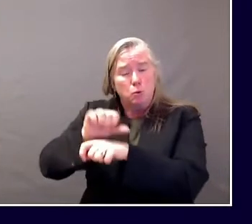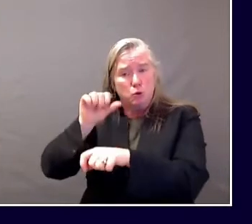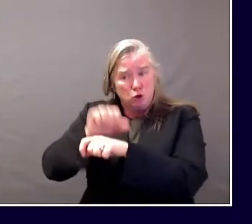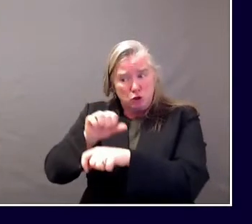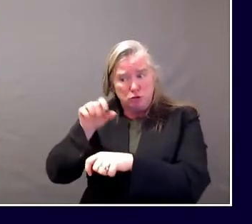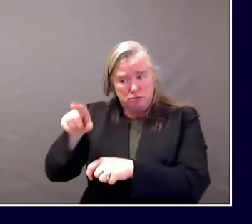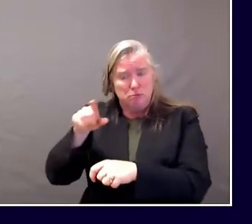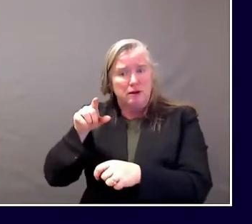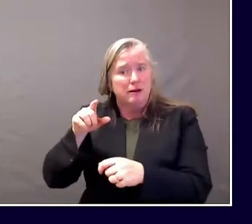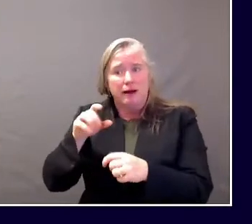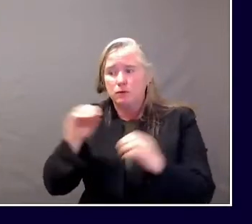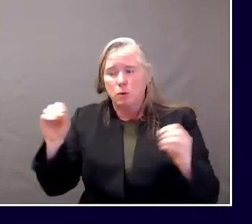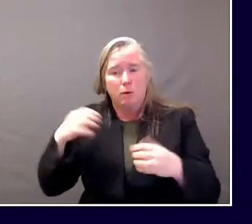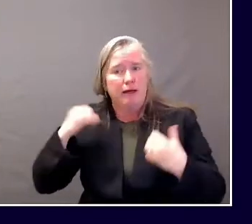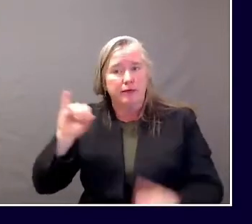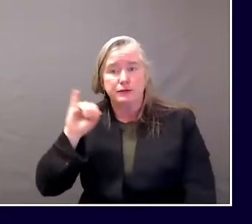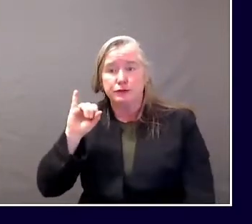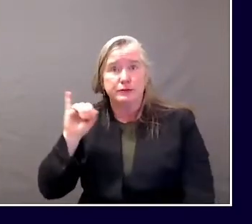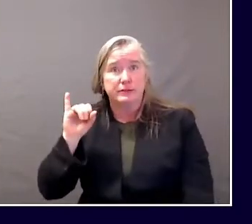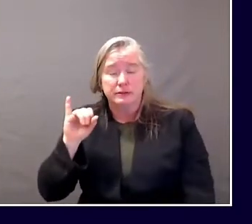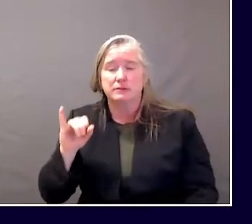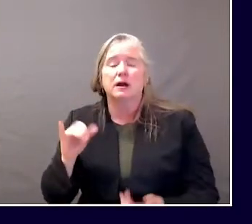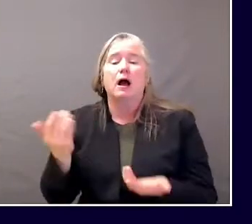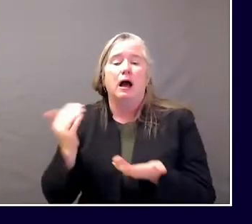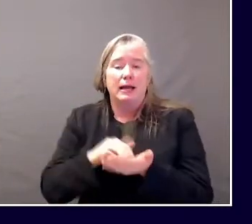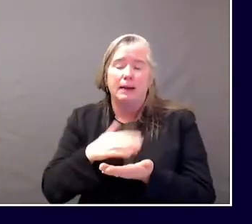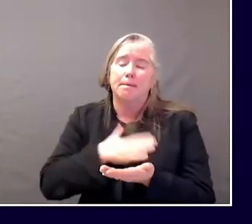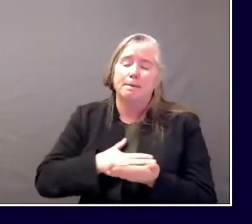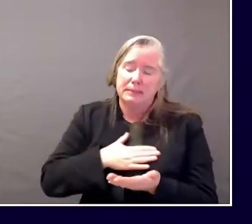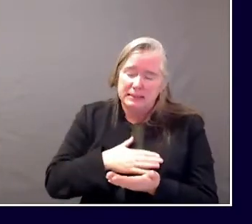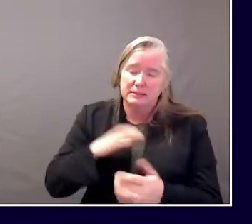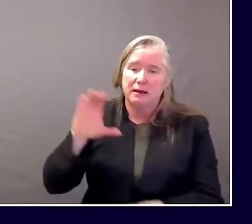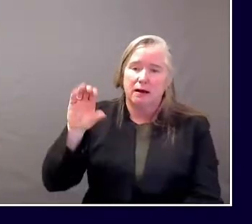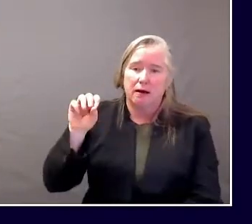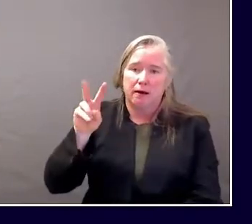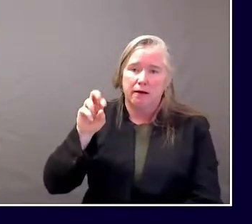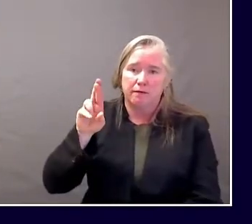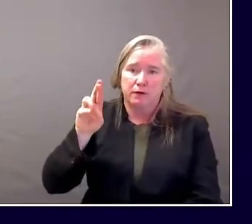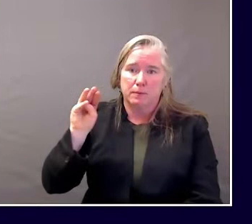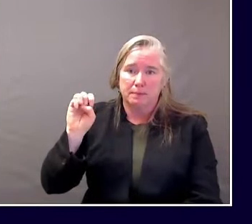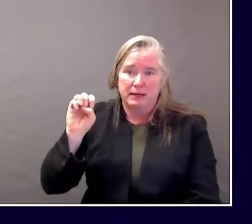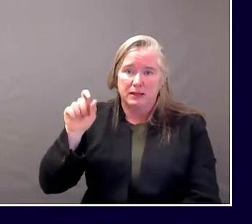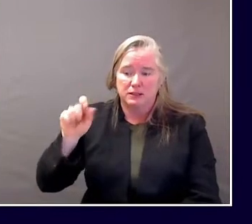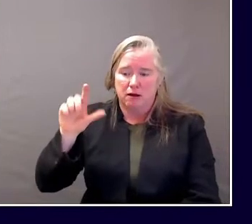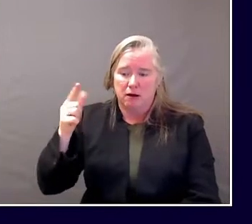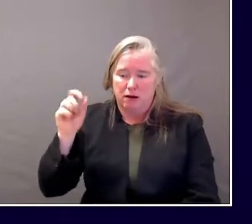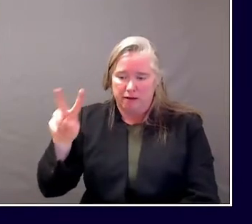affordable healthcare, you can go to coverme.gov or call 1-800